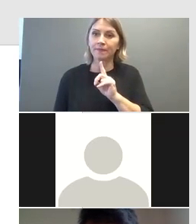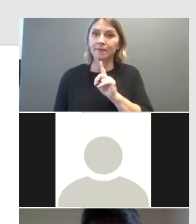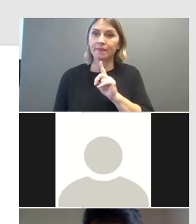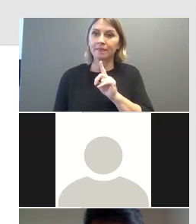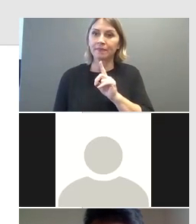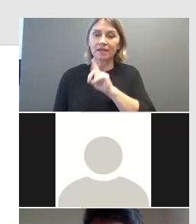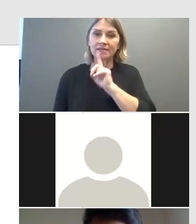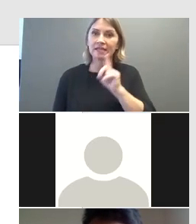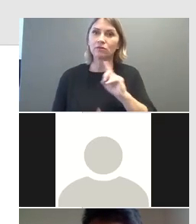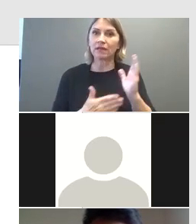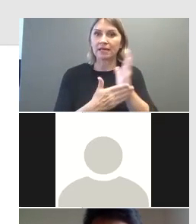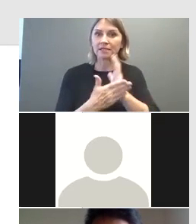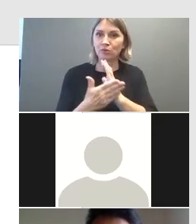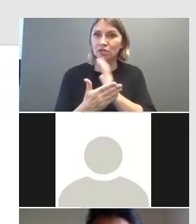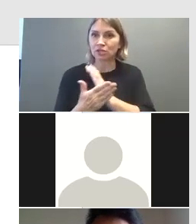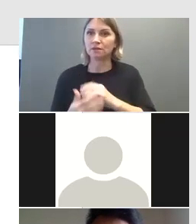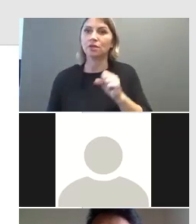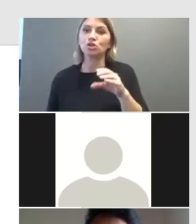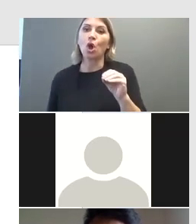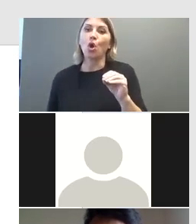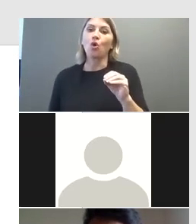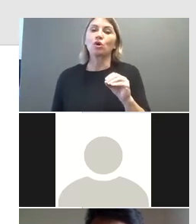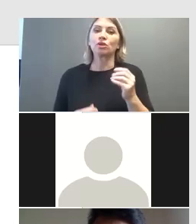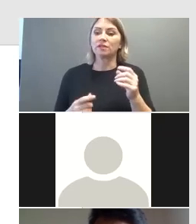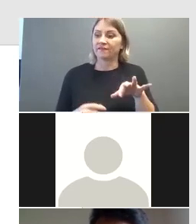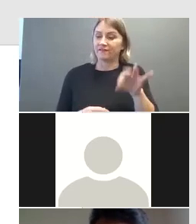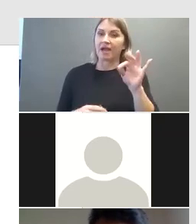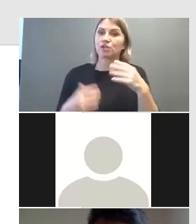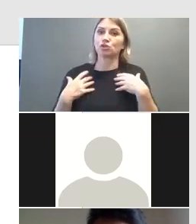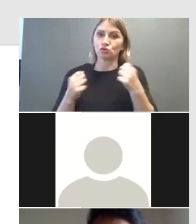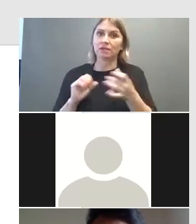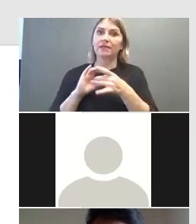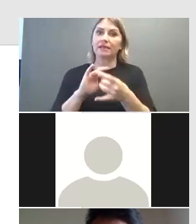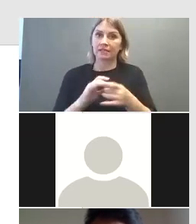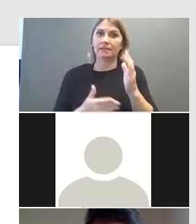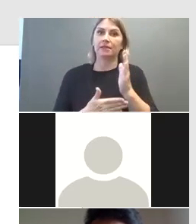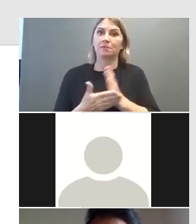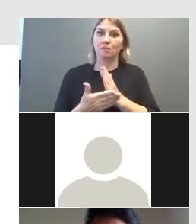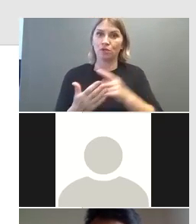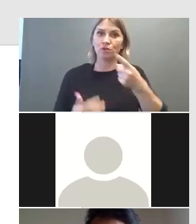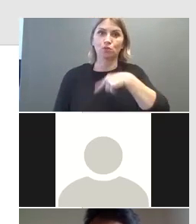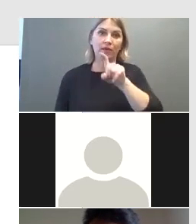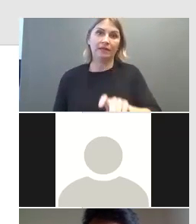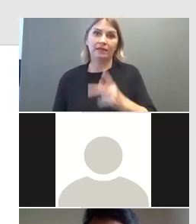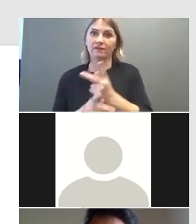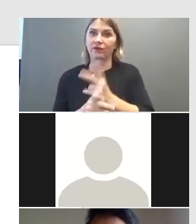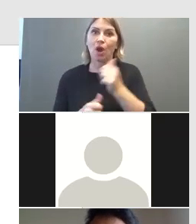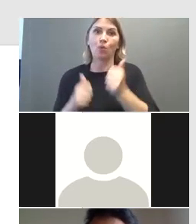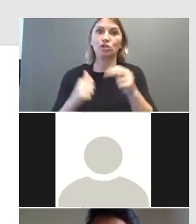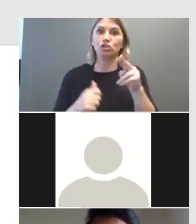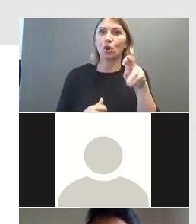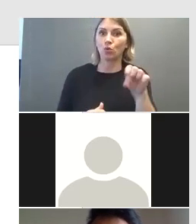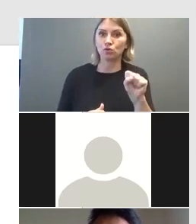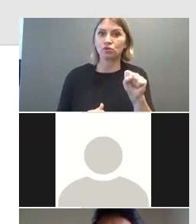single exploration. So in order to find strongly connected components, we need to figure out which nodes